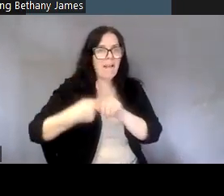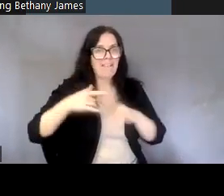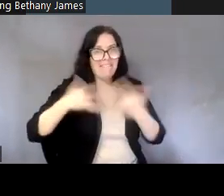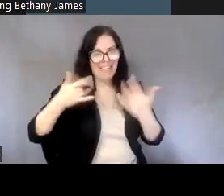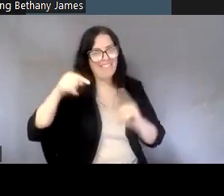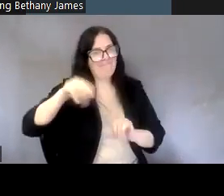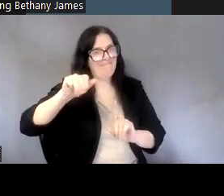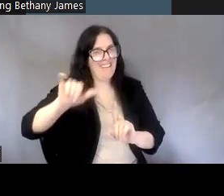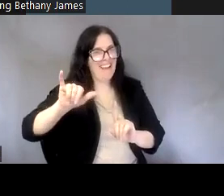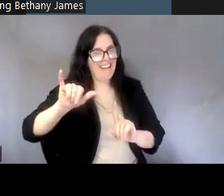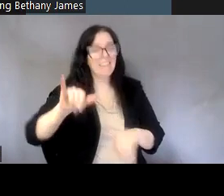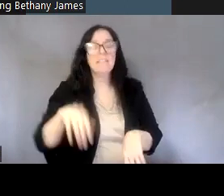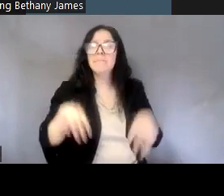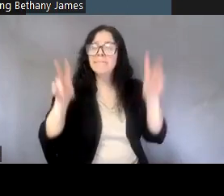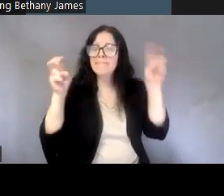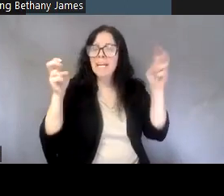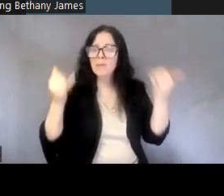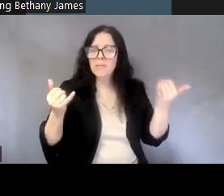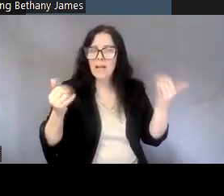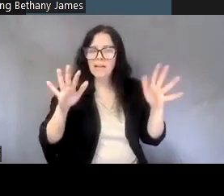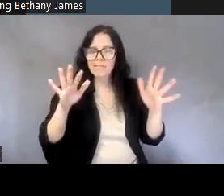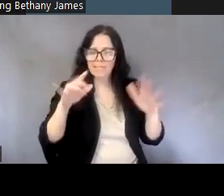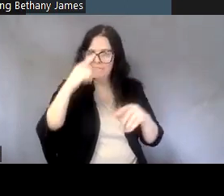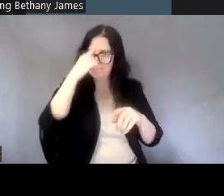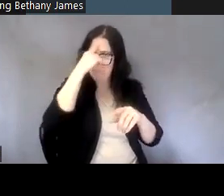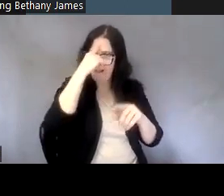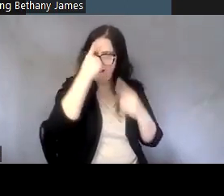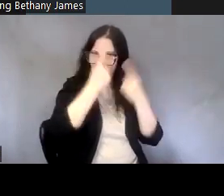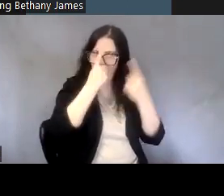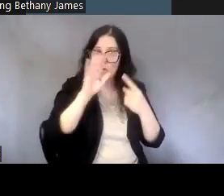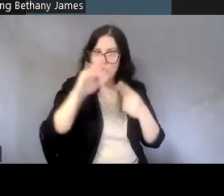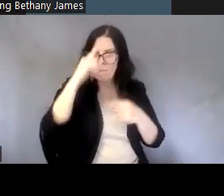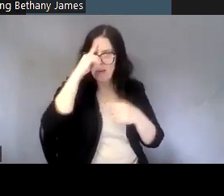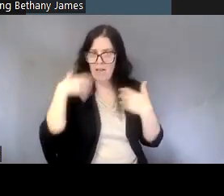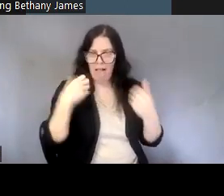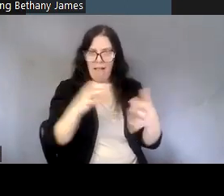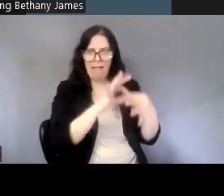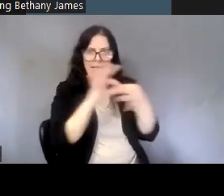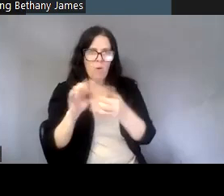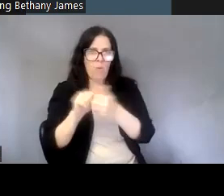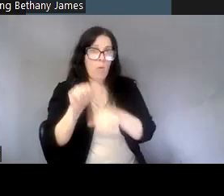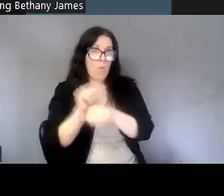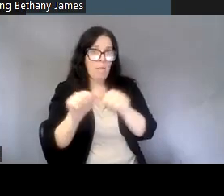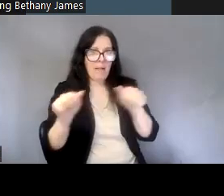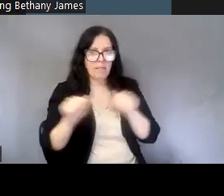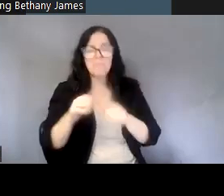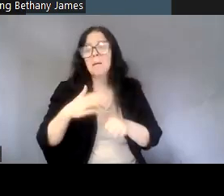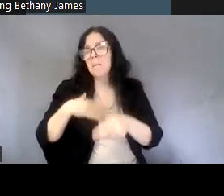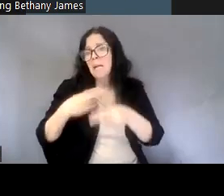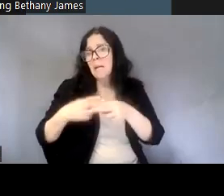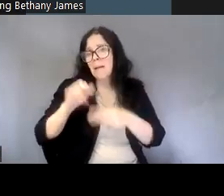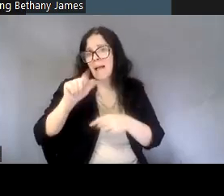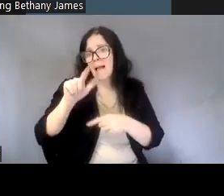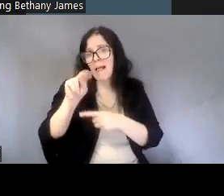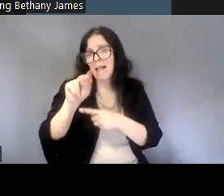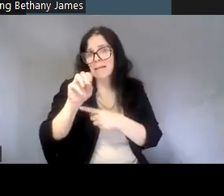title is Mind Your Mental Health with Workplace Implications. My name is Alan Todd. I'm the site manager at the